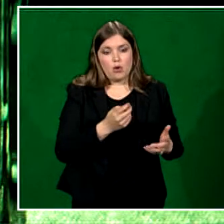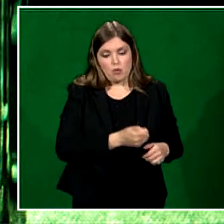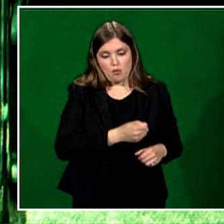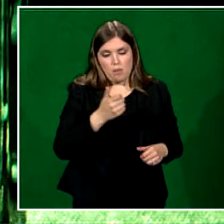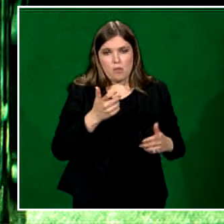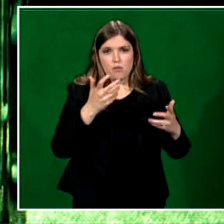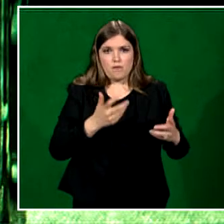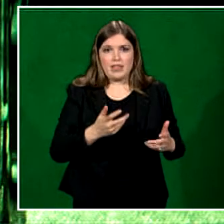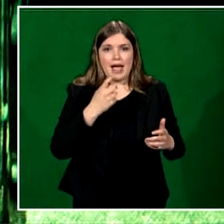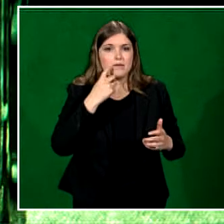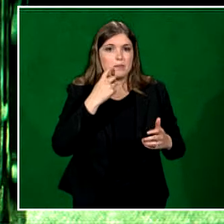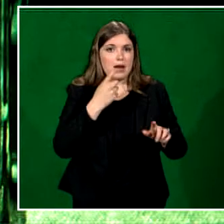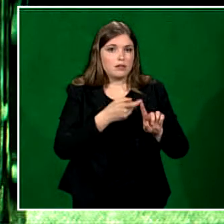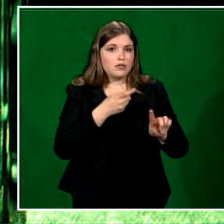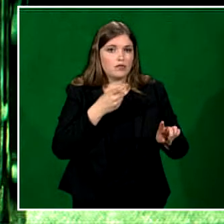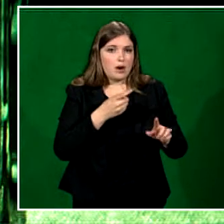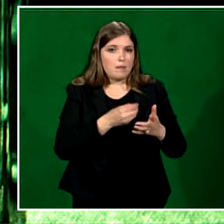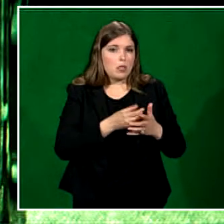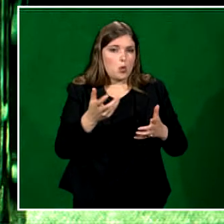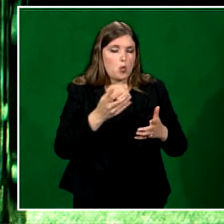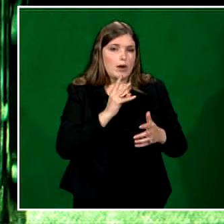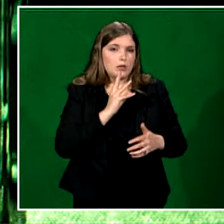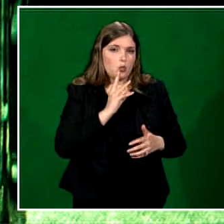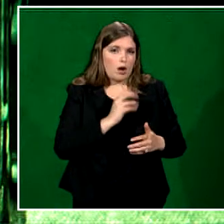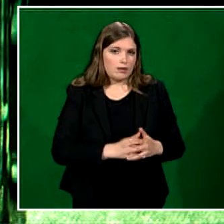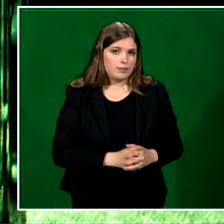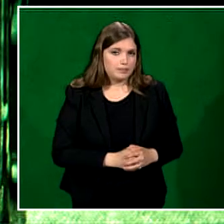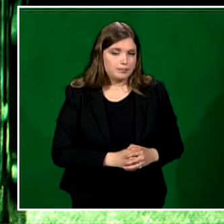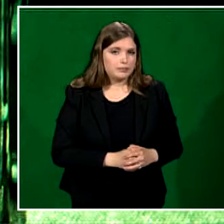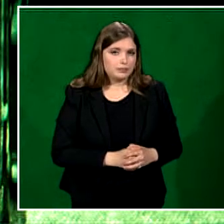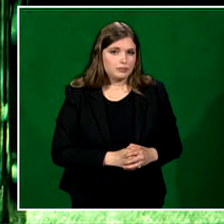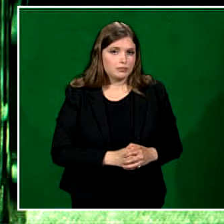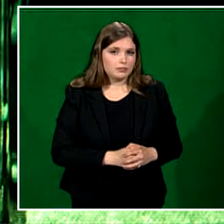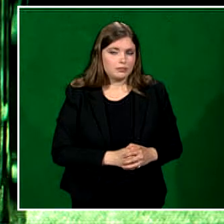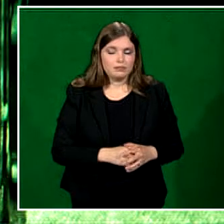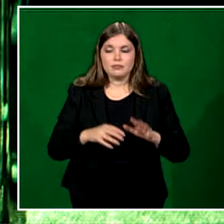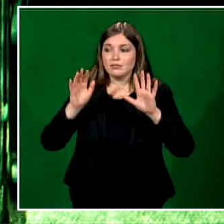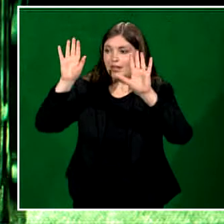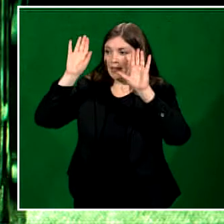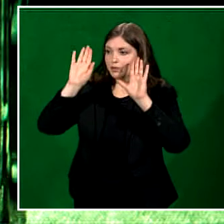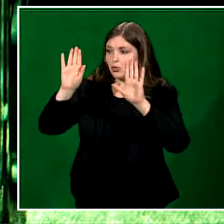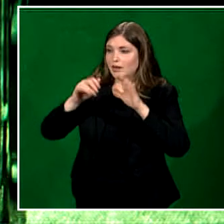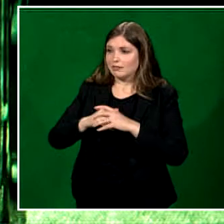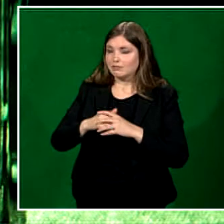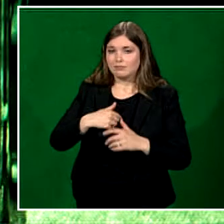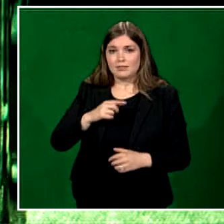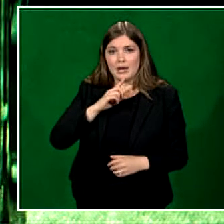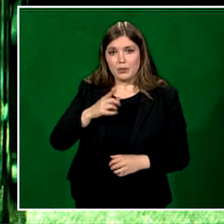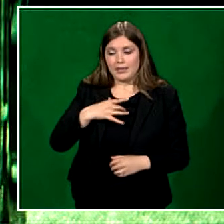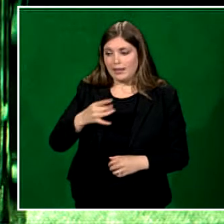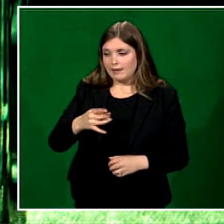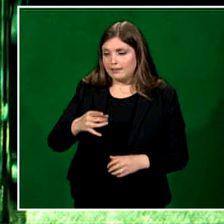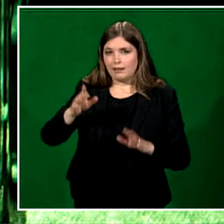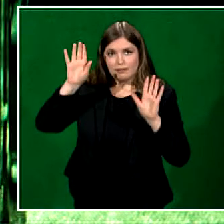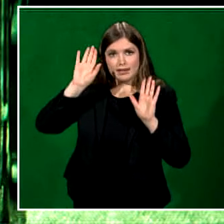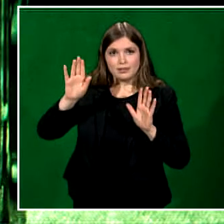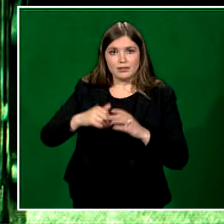metals from the wastewater. That's great. I really like that. Excellent.